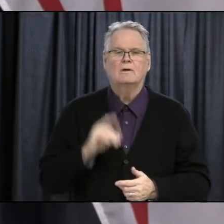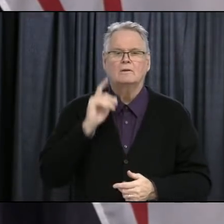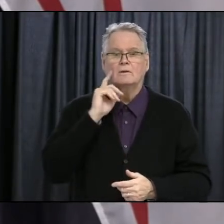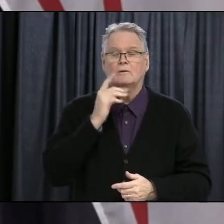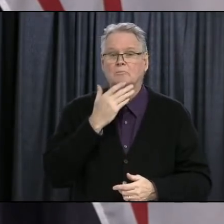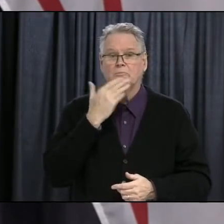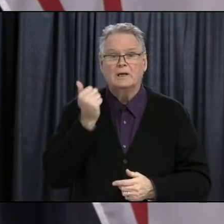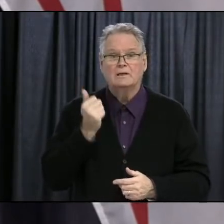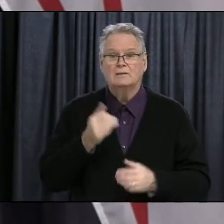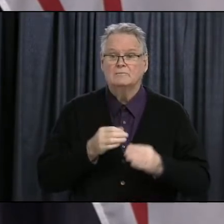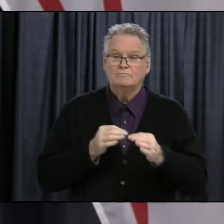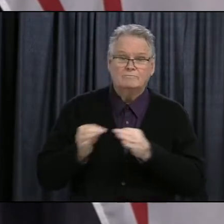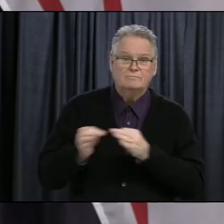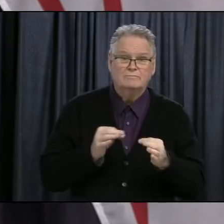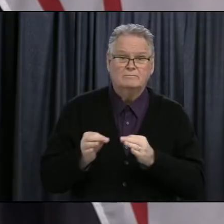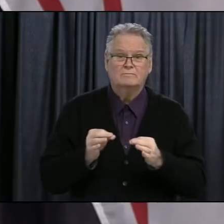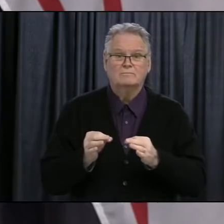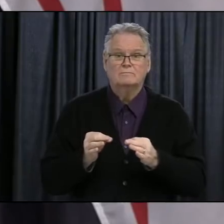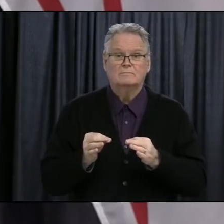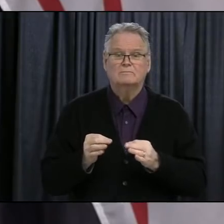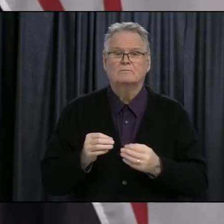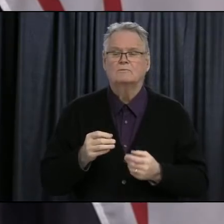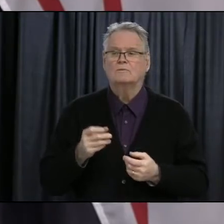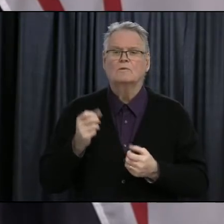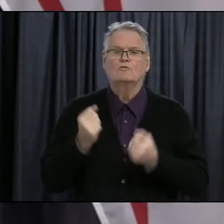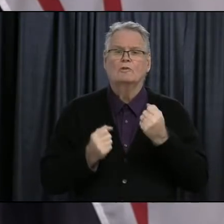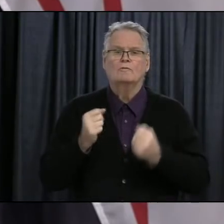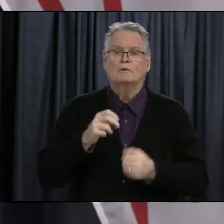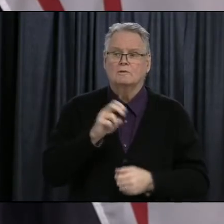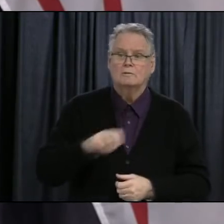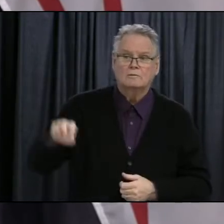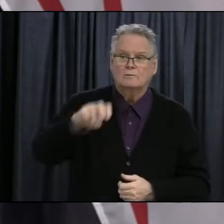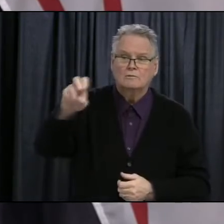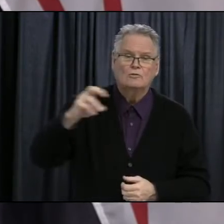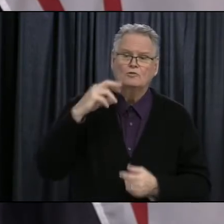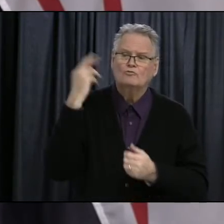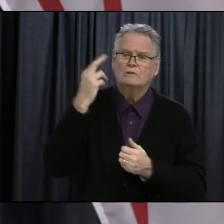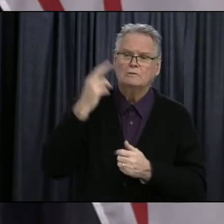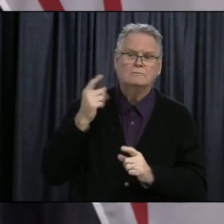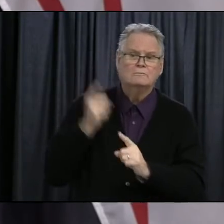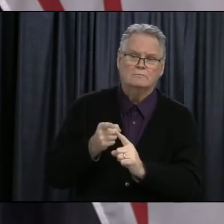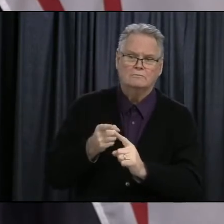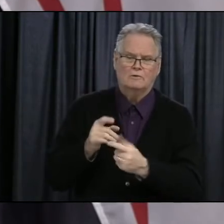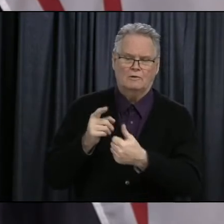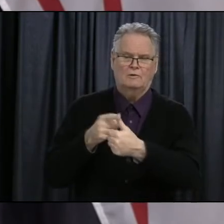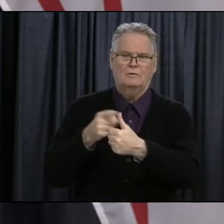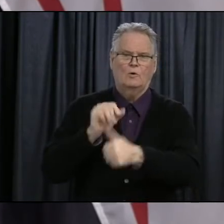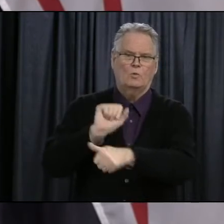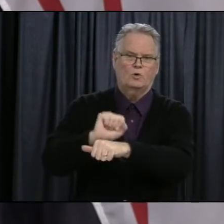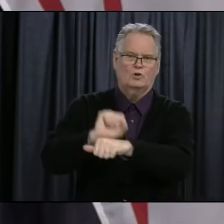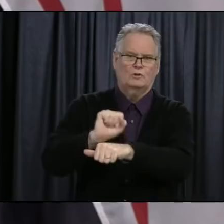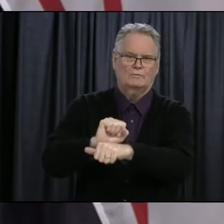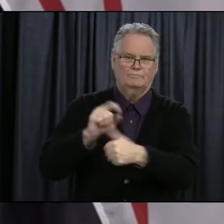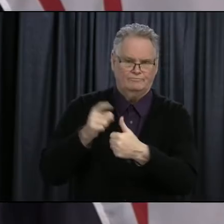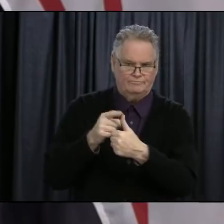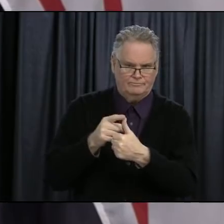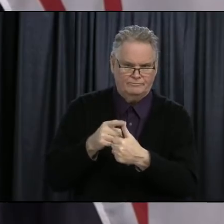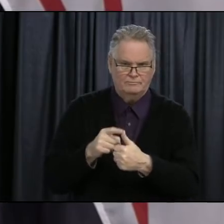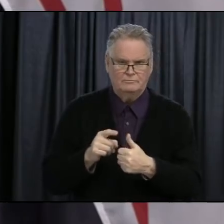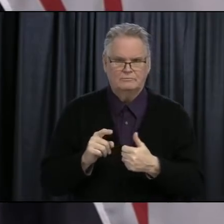that must happen because of your work. You have to come in to the Avalon, into the metro